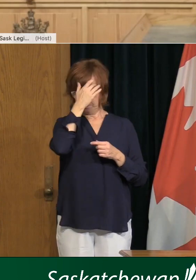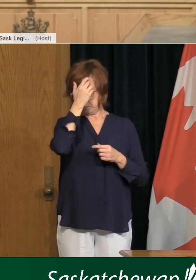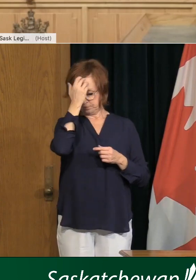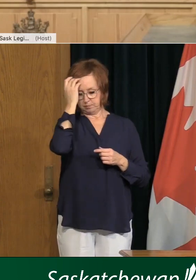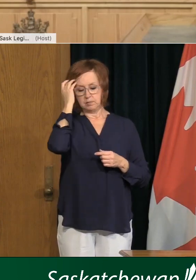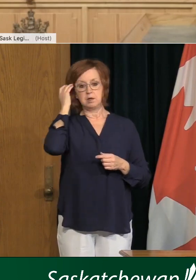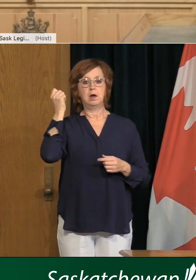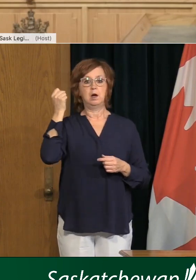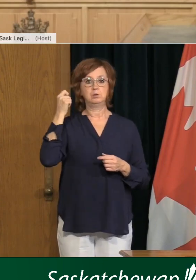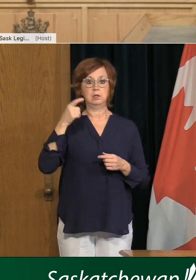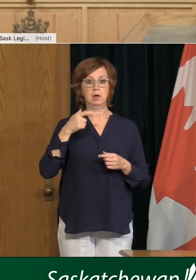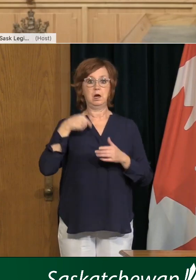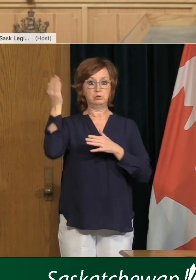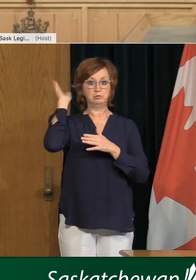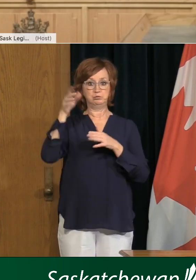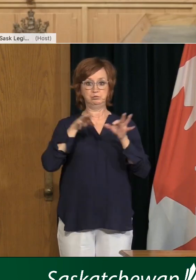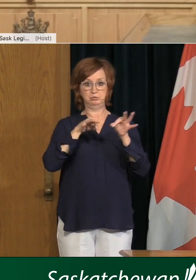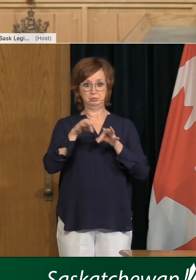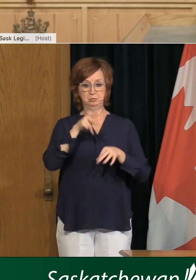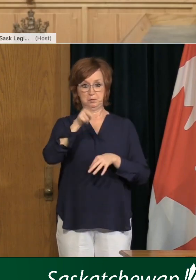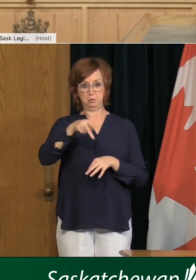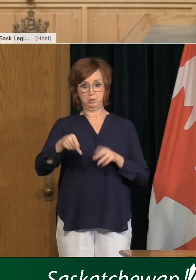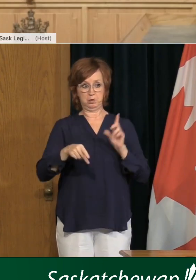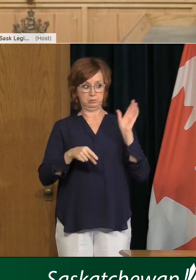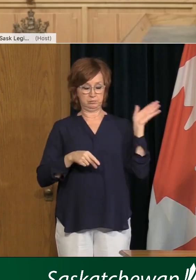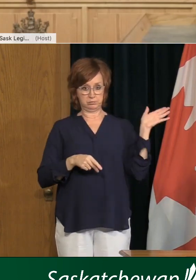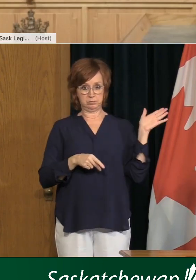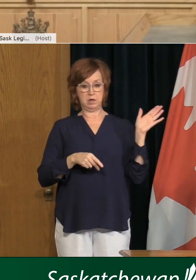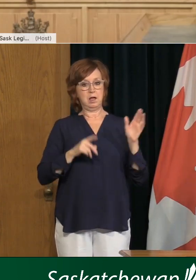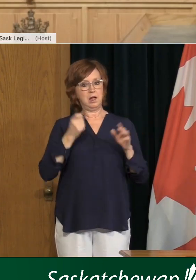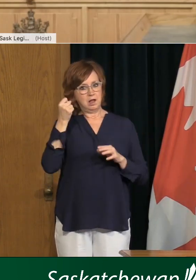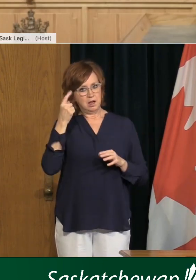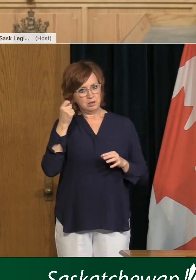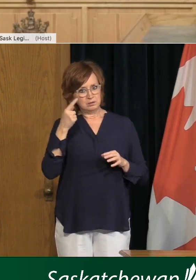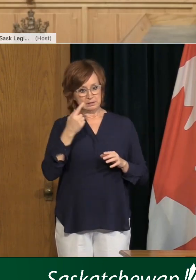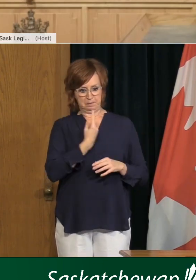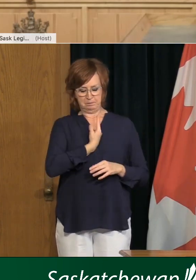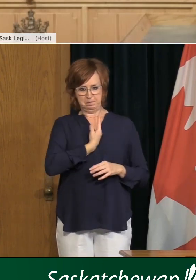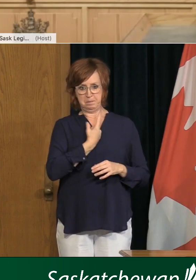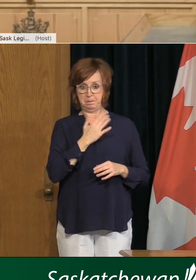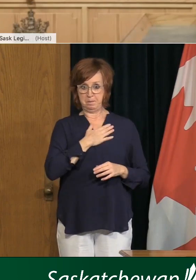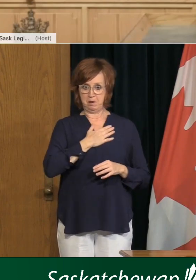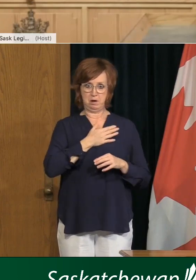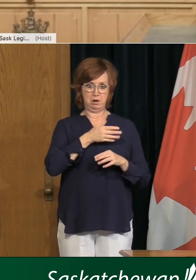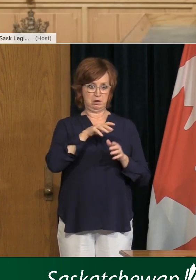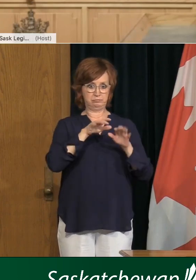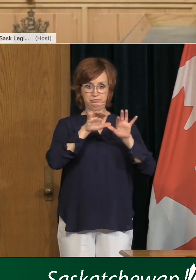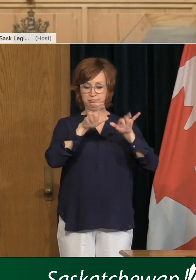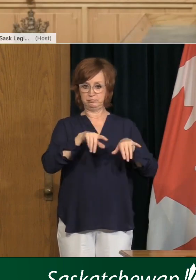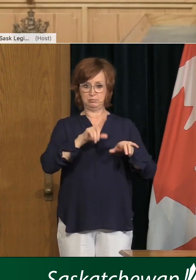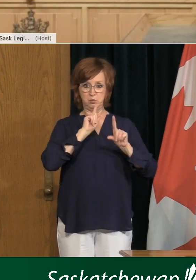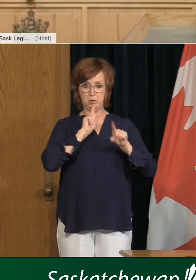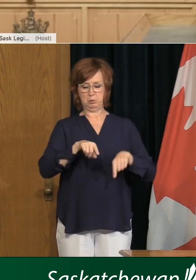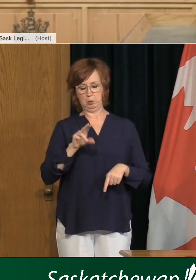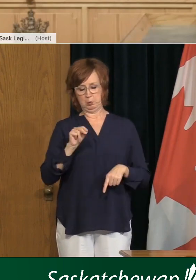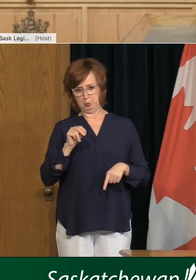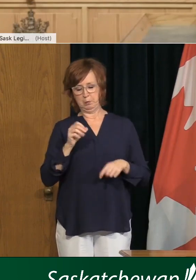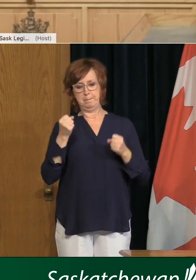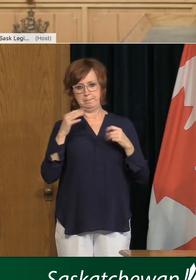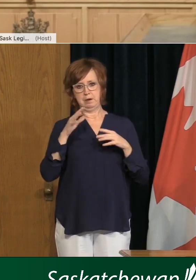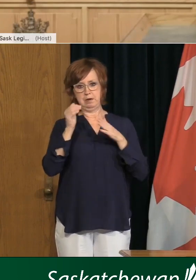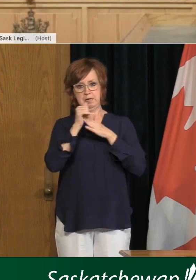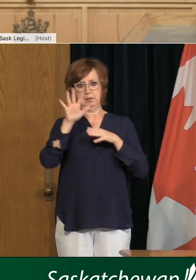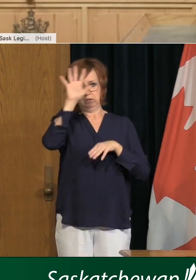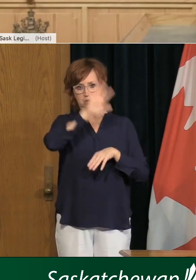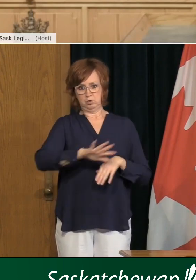although I'm presenting this work is really the work of a whole lot of operational leaders across the province, as well as their